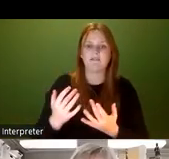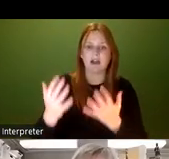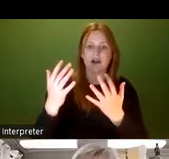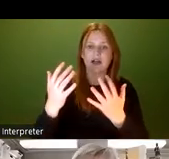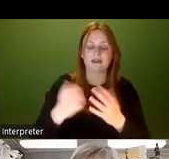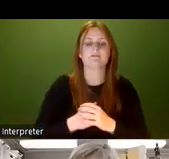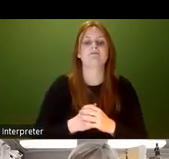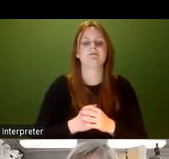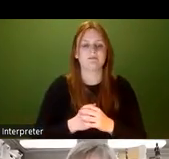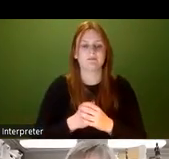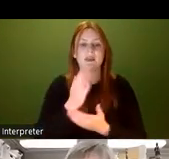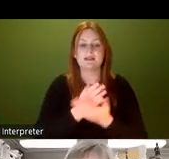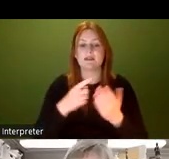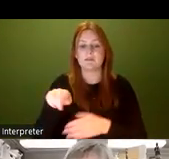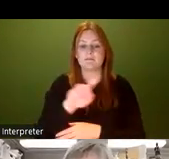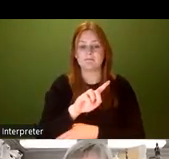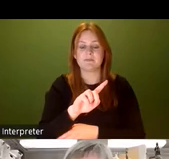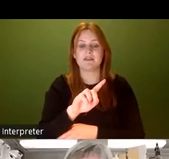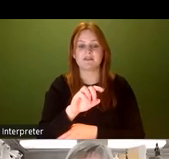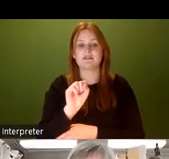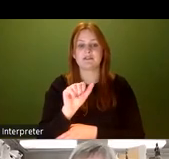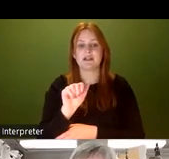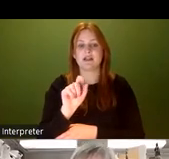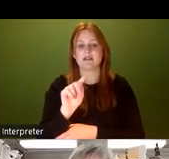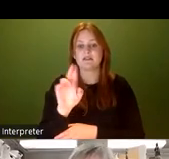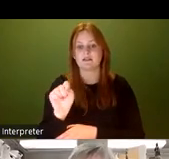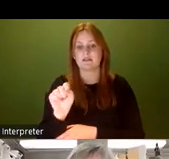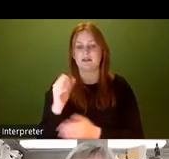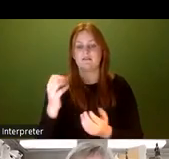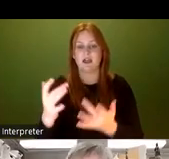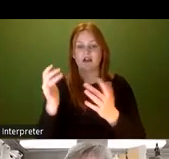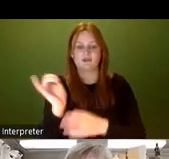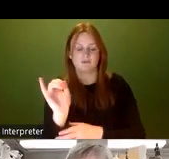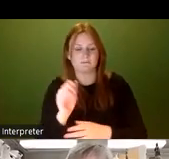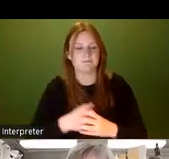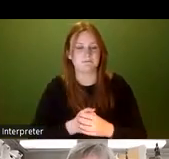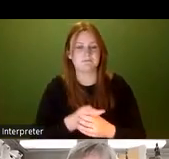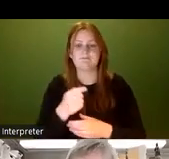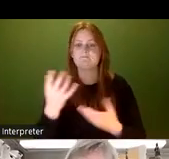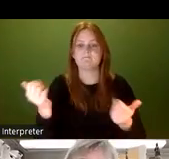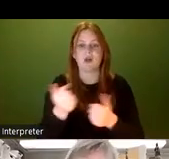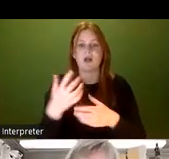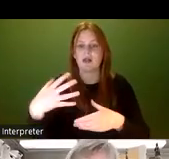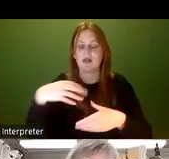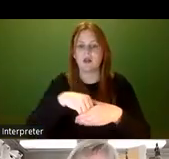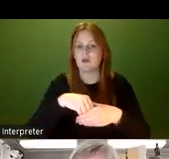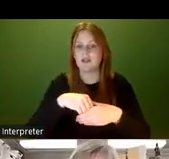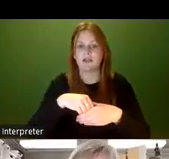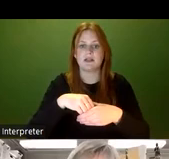and some of these are sawdust fired. So these were all incorporated into the